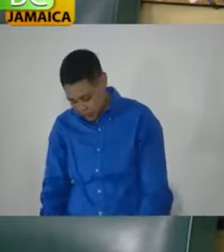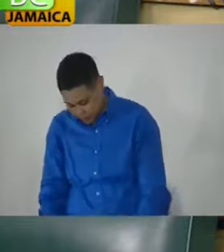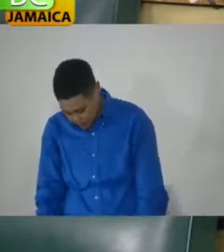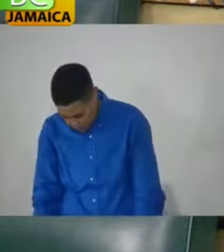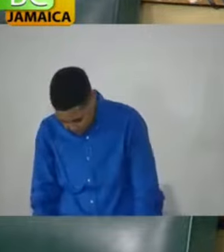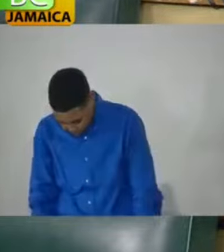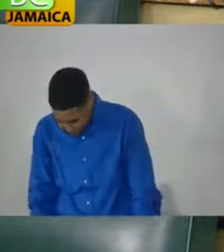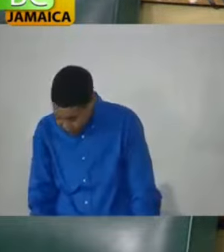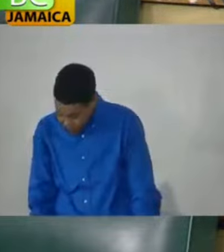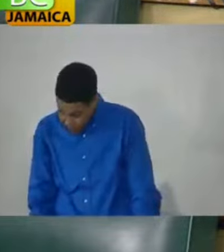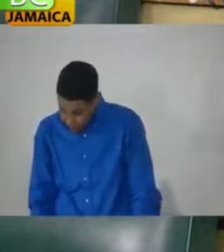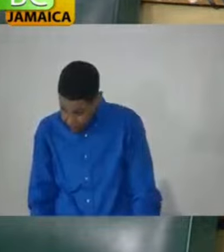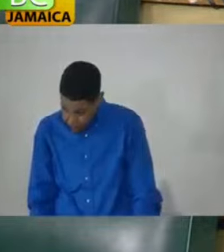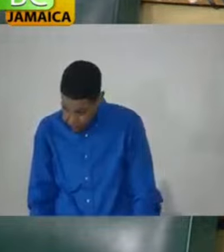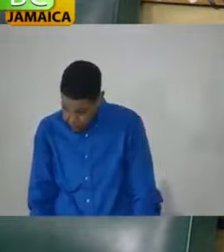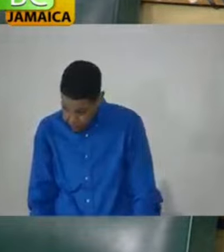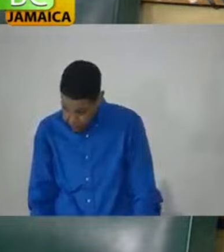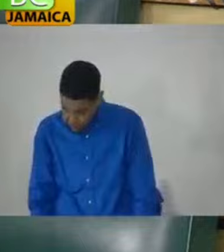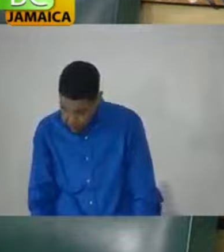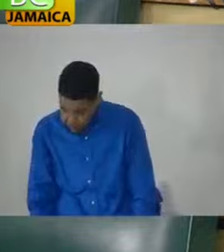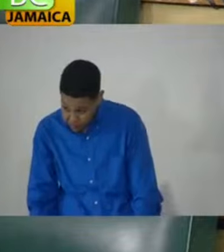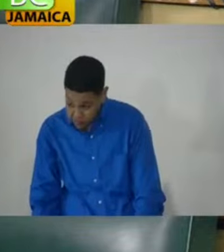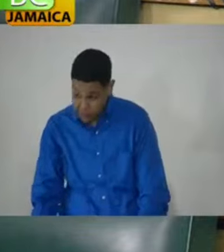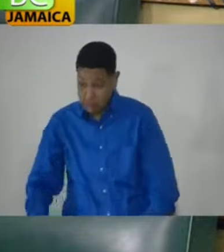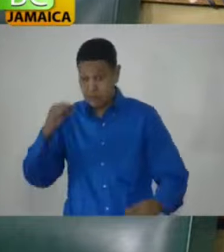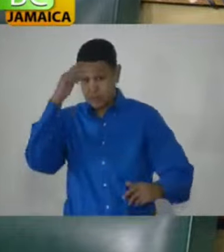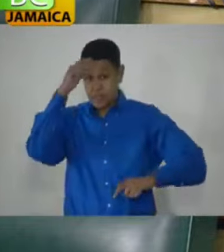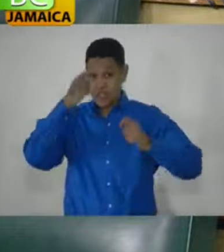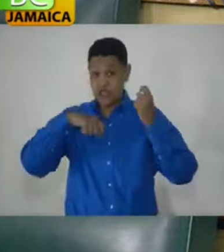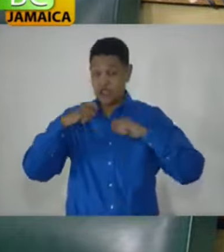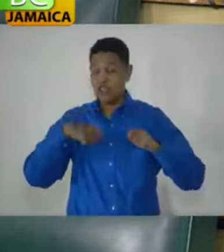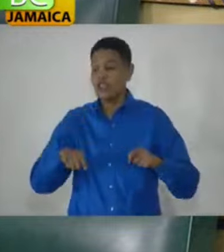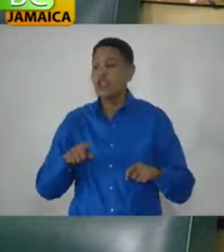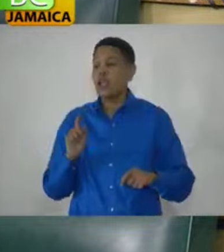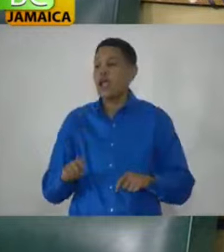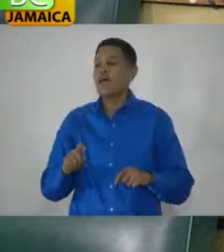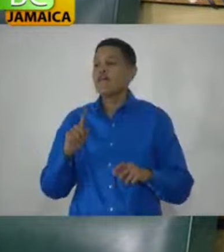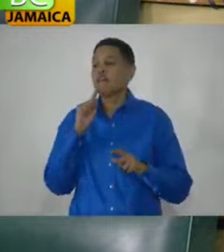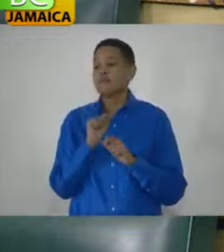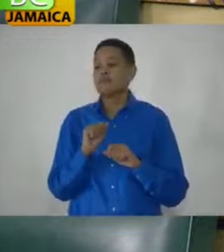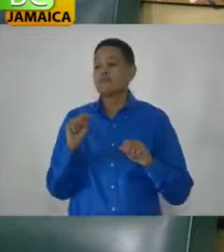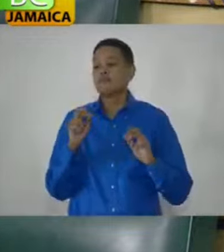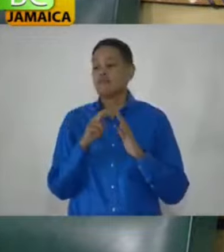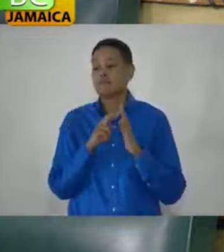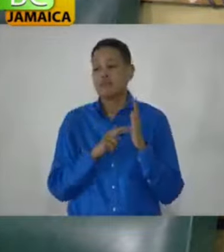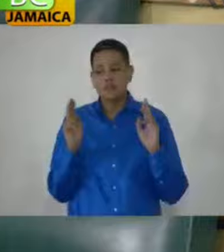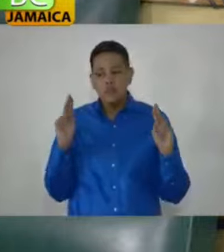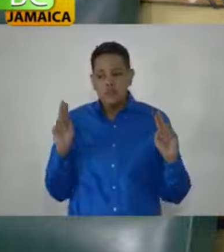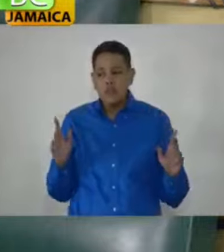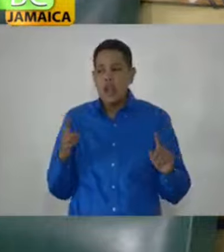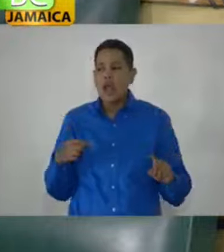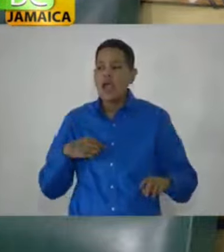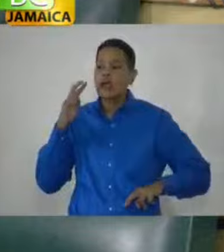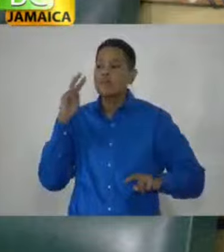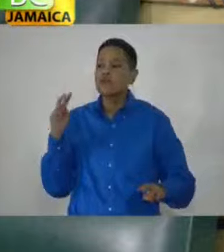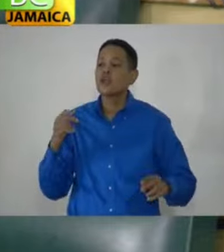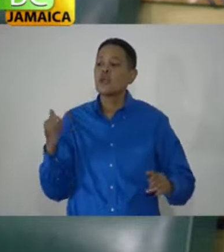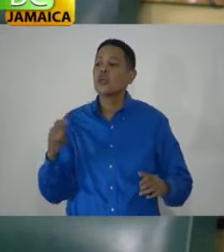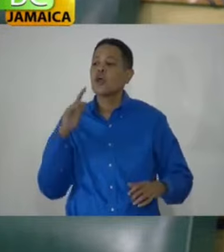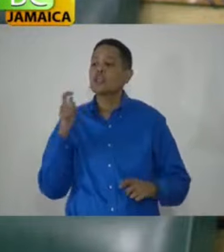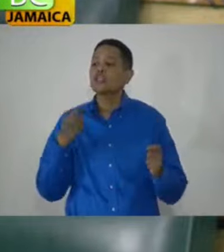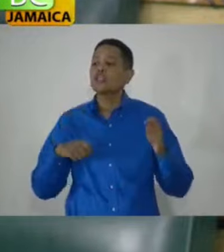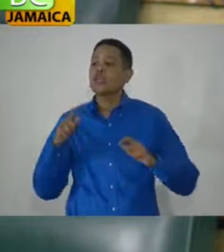rethinking and recasting of this, we have to remain revenue neutral. I turn now to